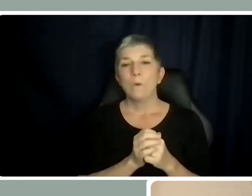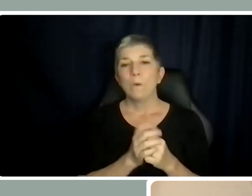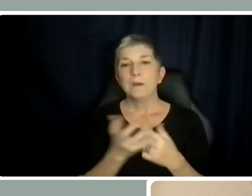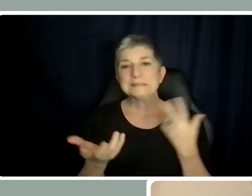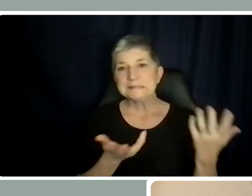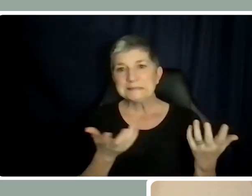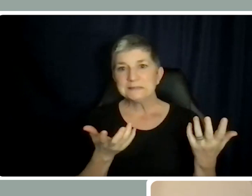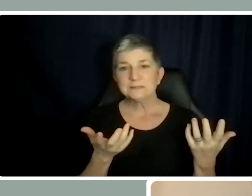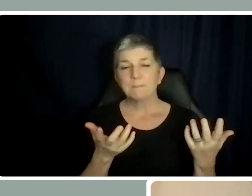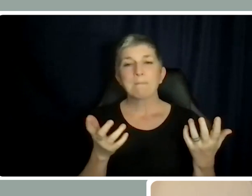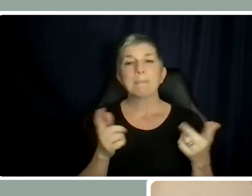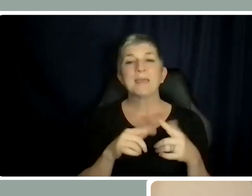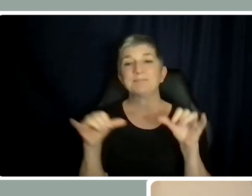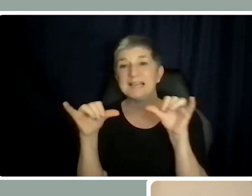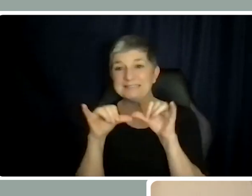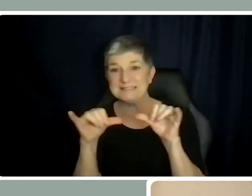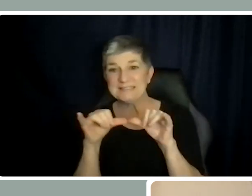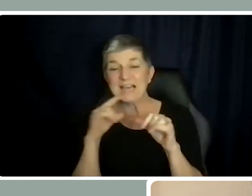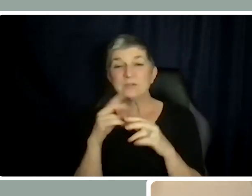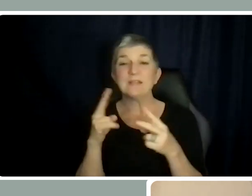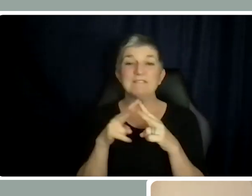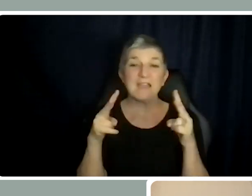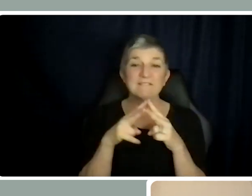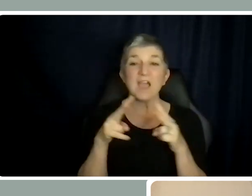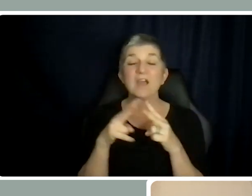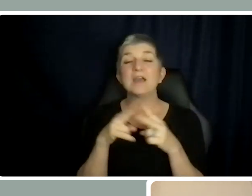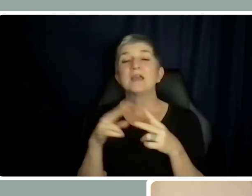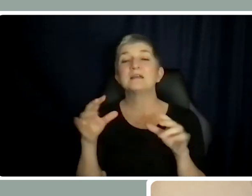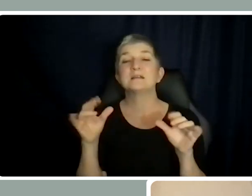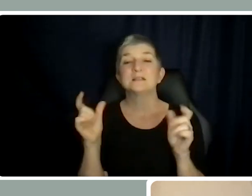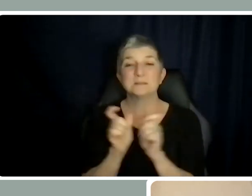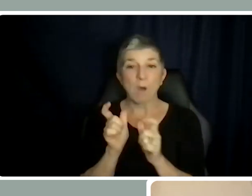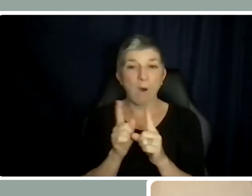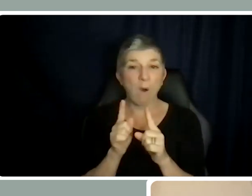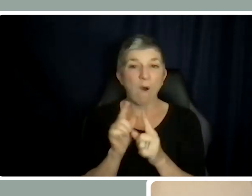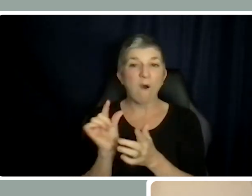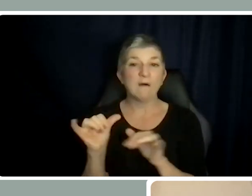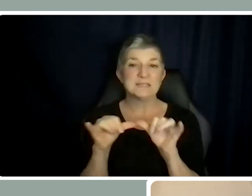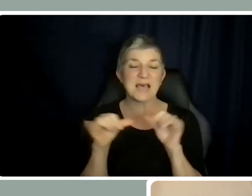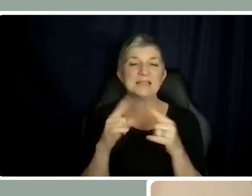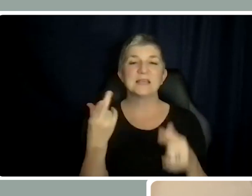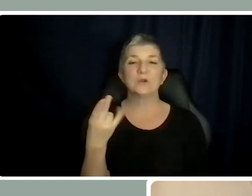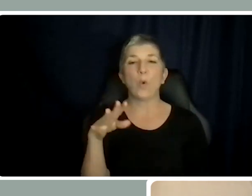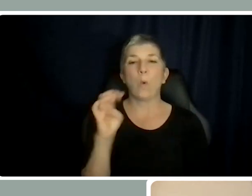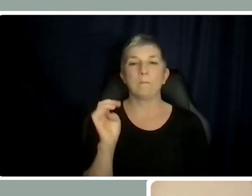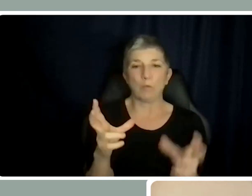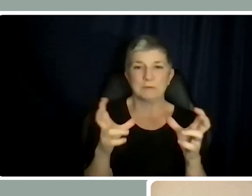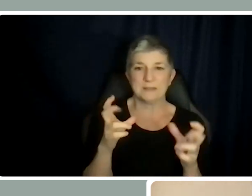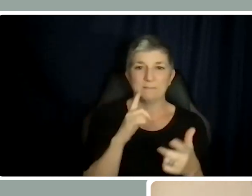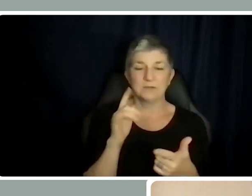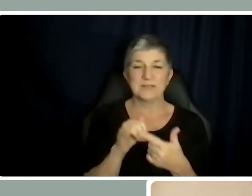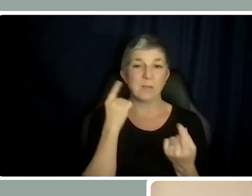there are other, the size within the super small range, and then the hormone receptor status would be the main things I would consider when